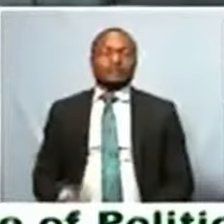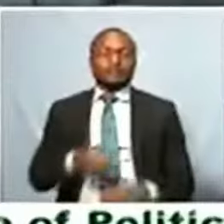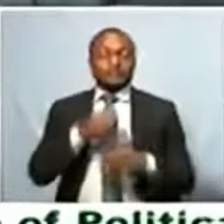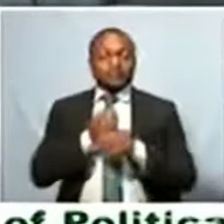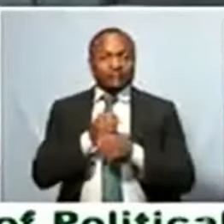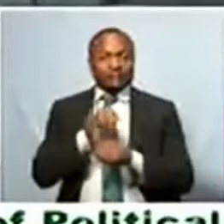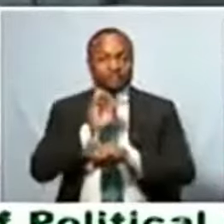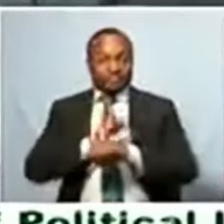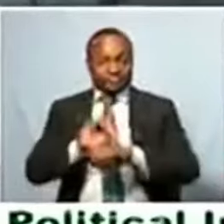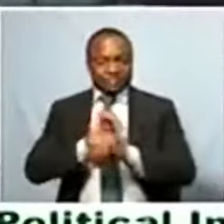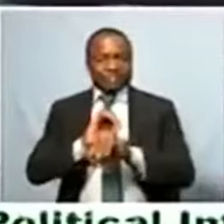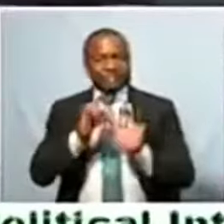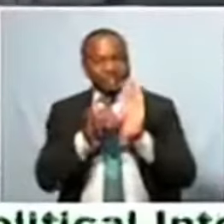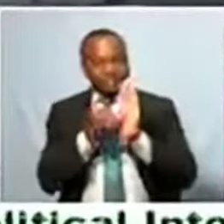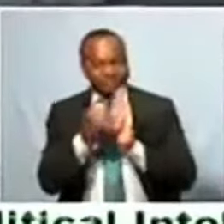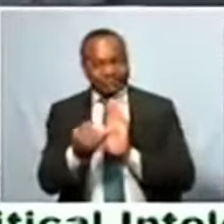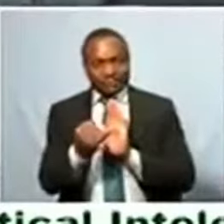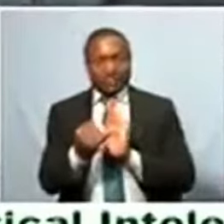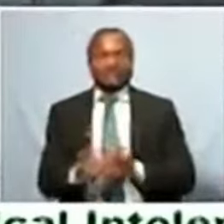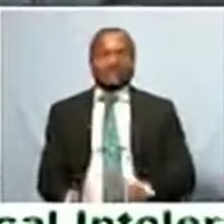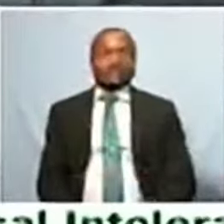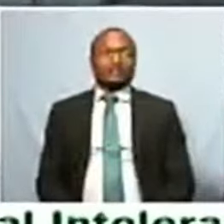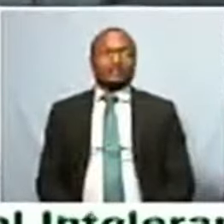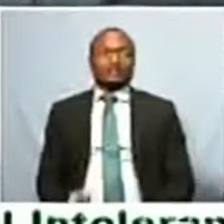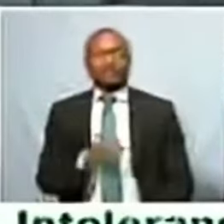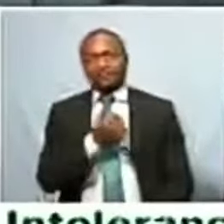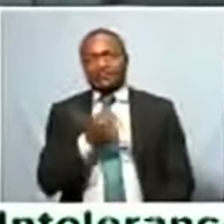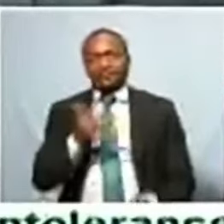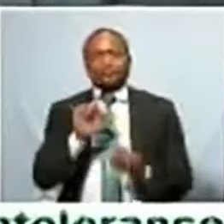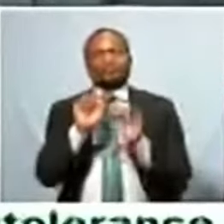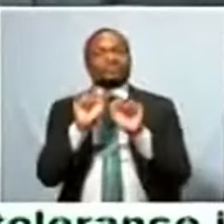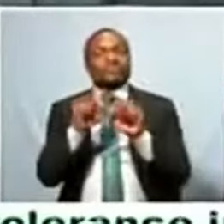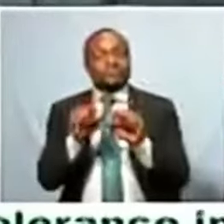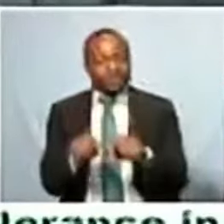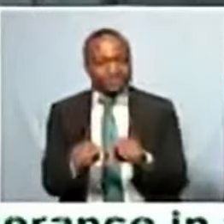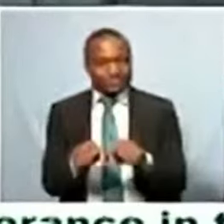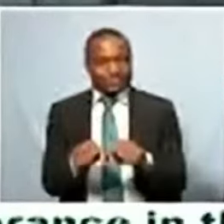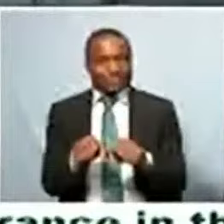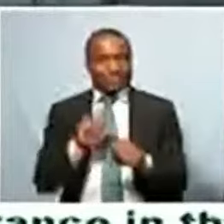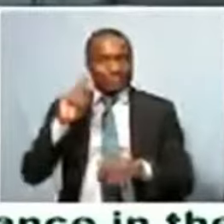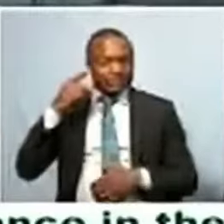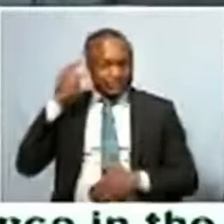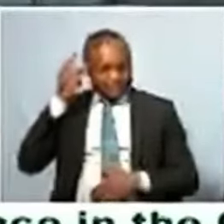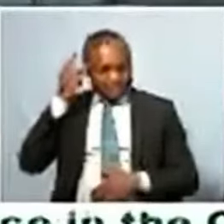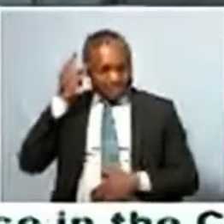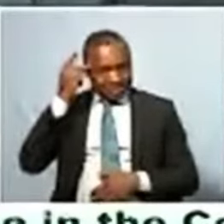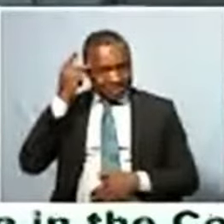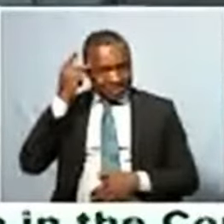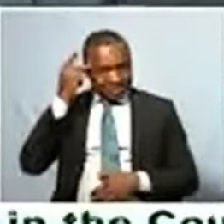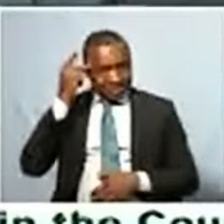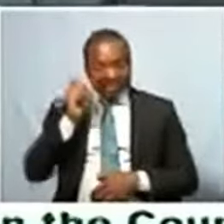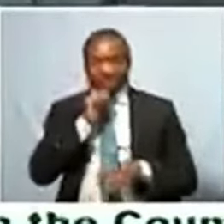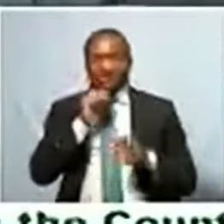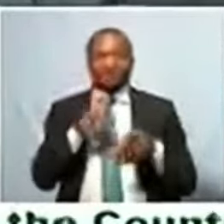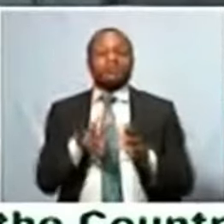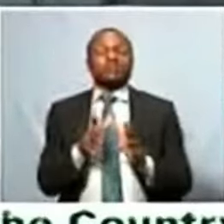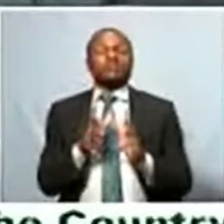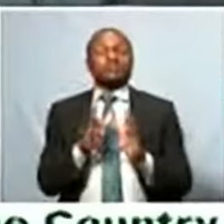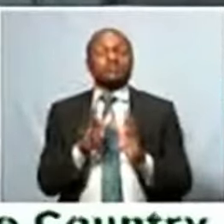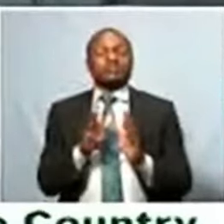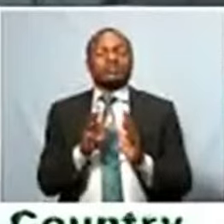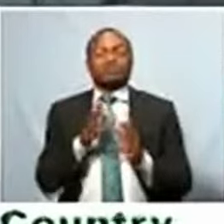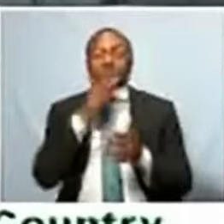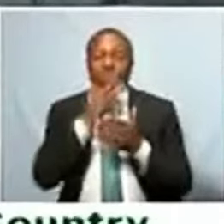creating an opportunity to identify any possibilities of political intolerance as